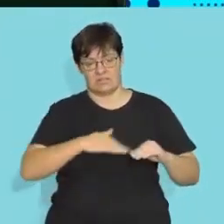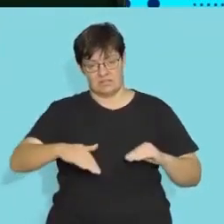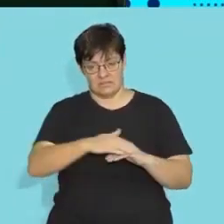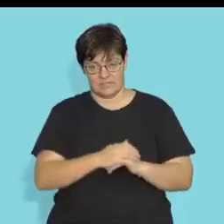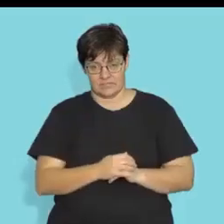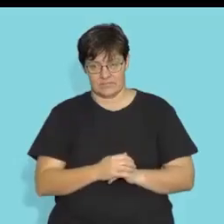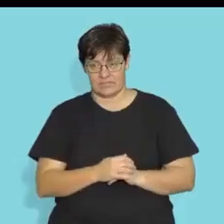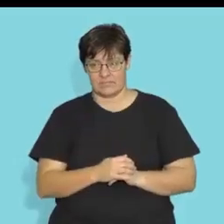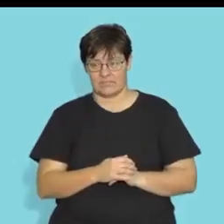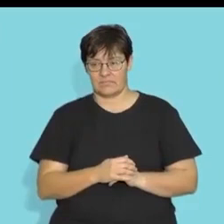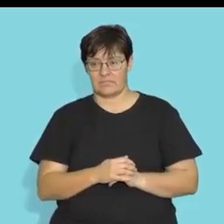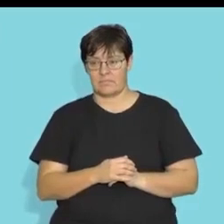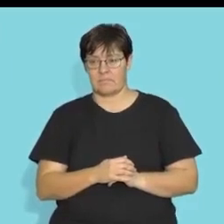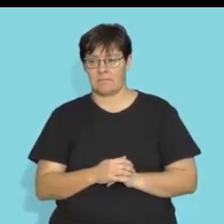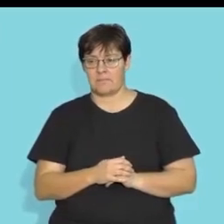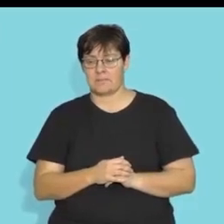surface.